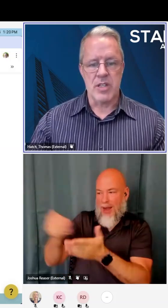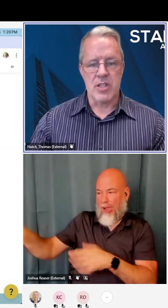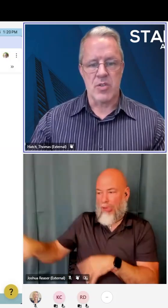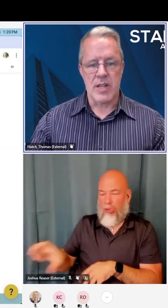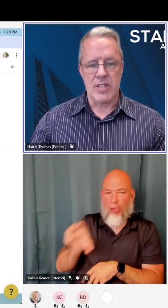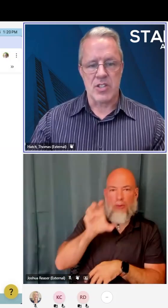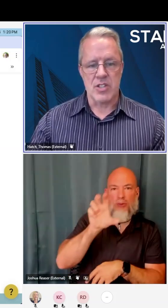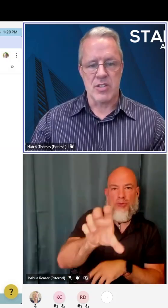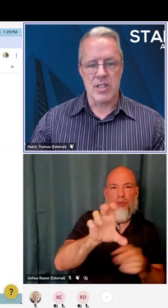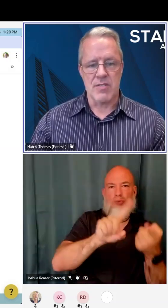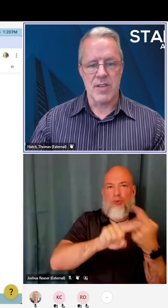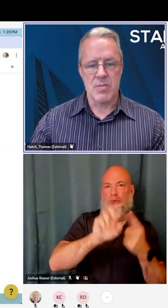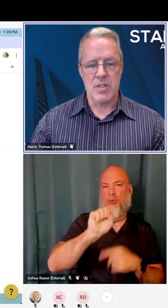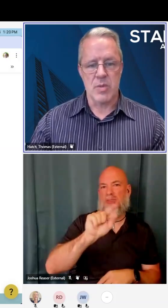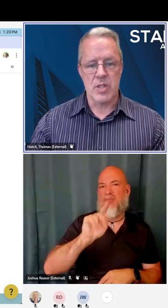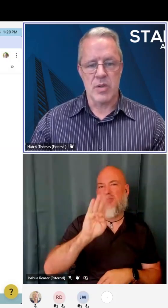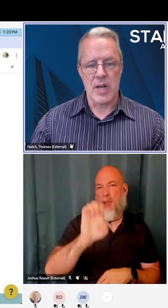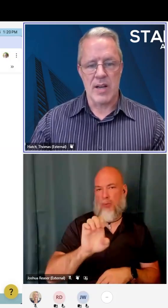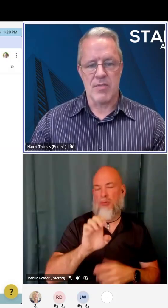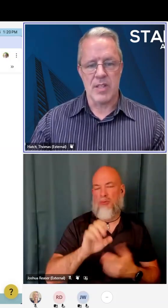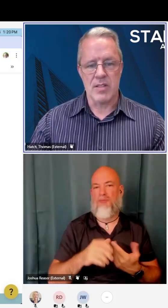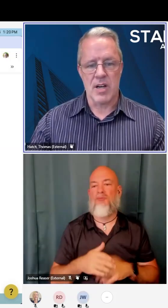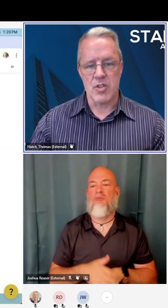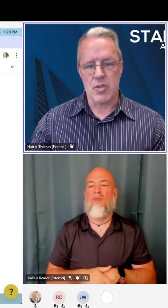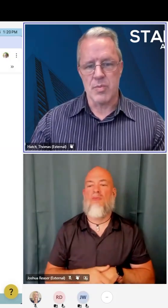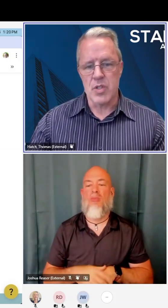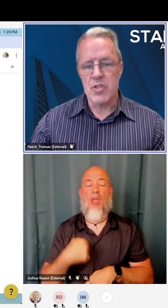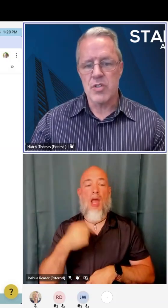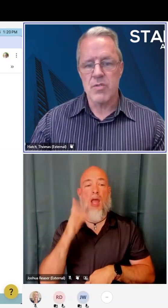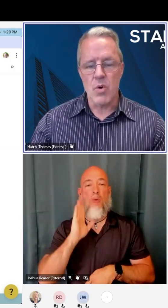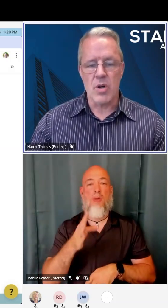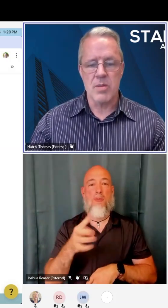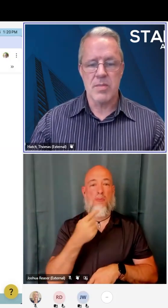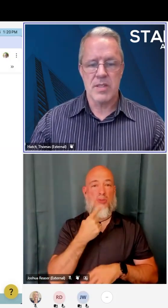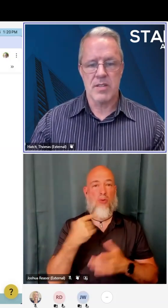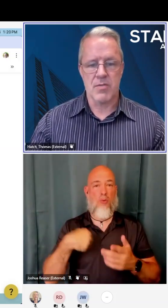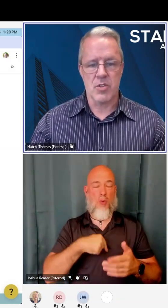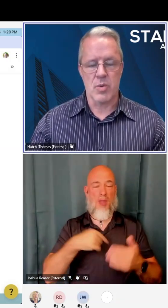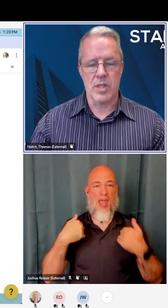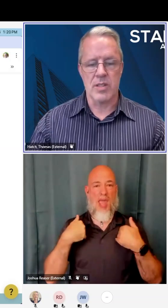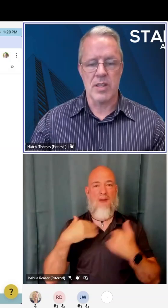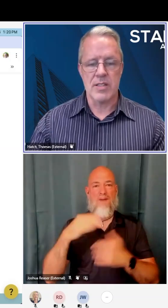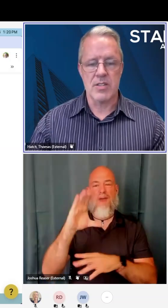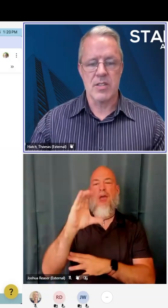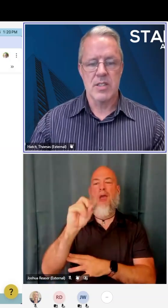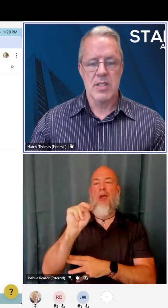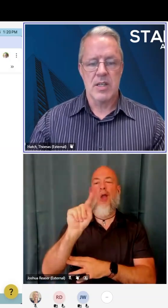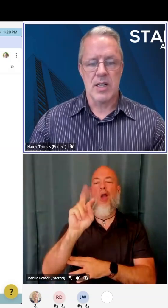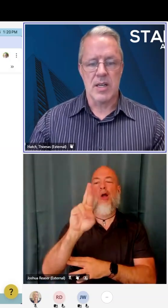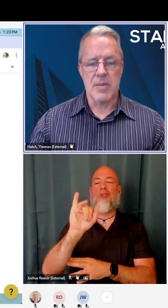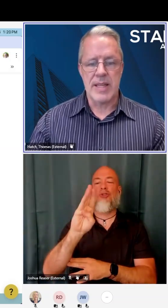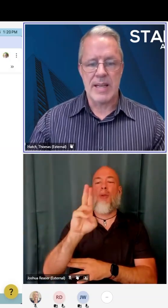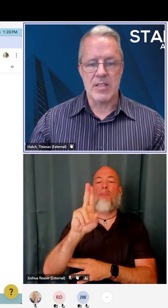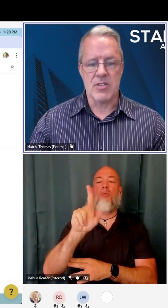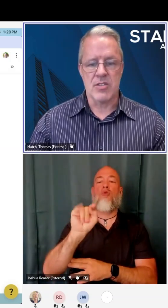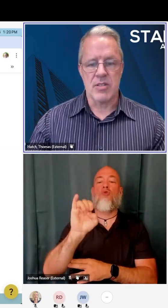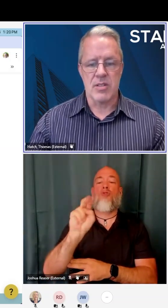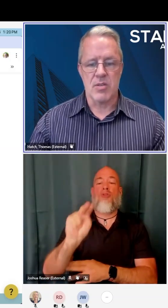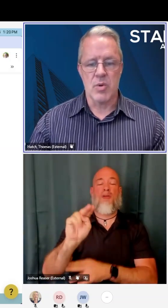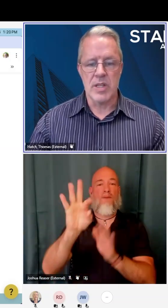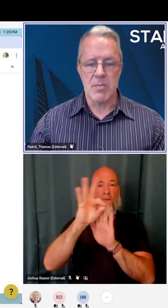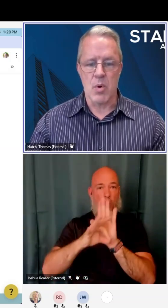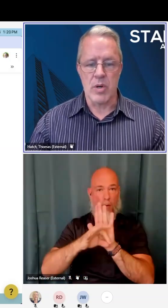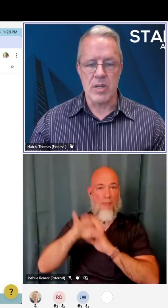will mention in the transactions and investments, we do have the contribution form, the first one on the list, and that